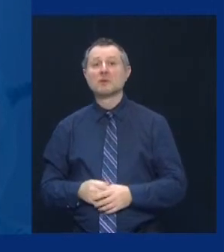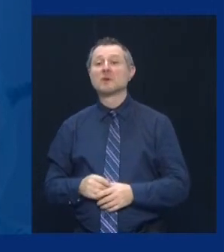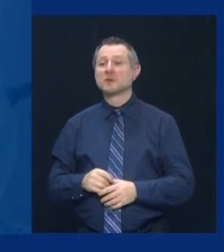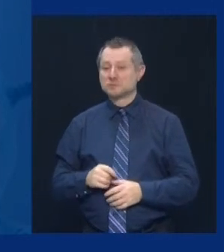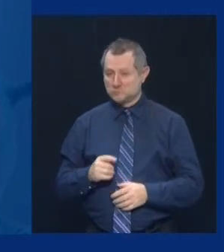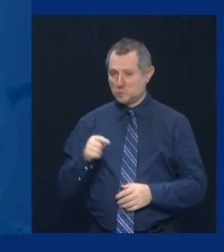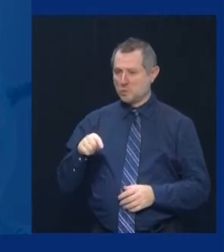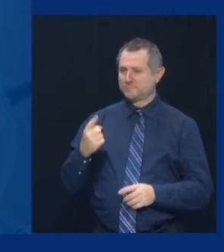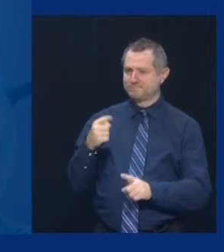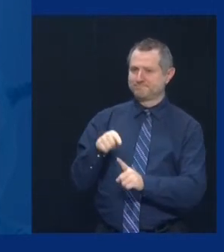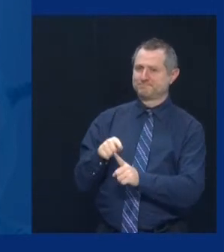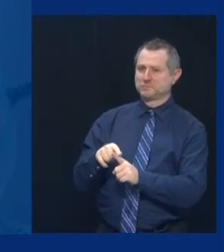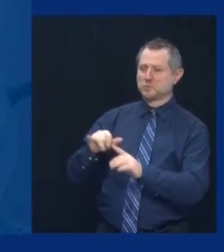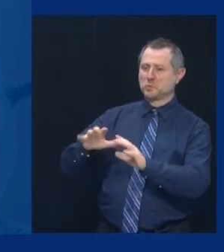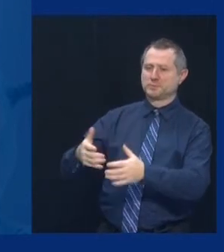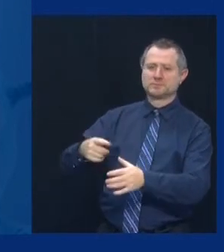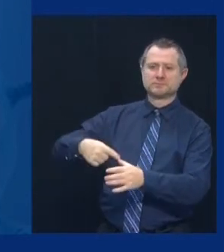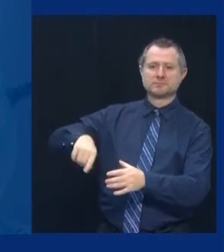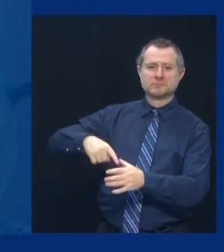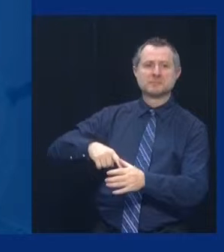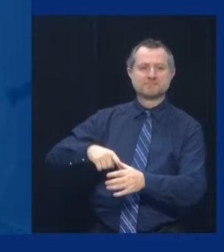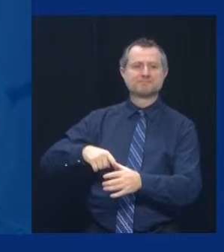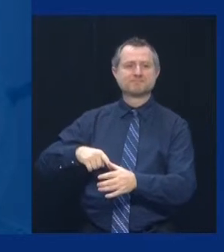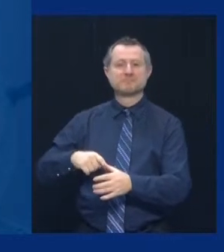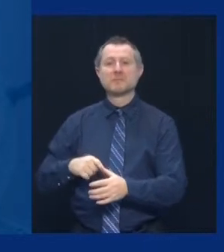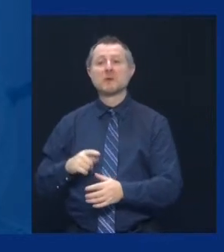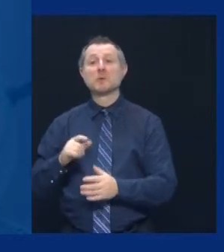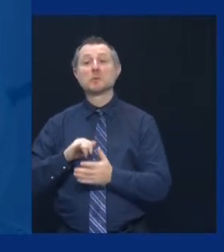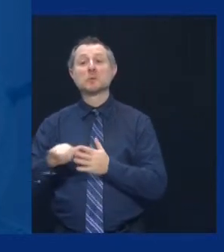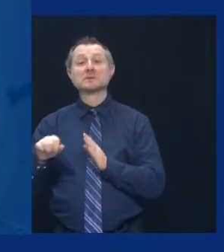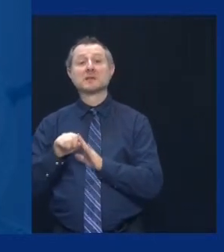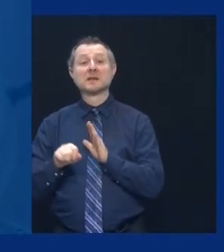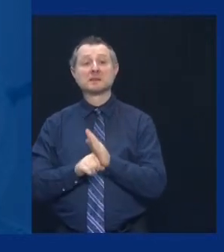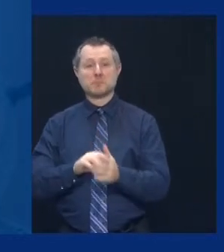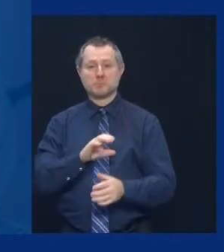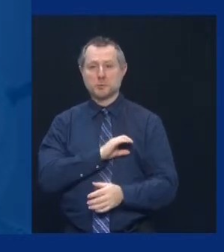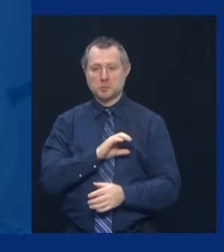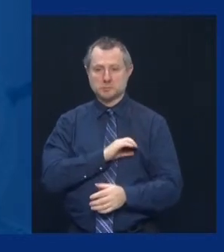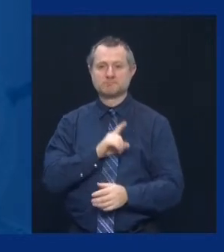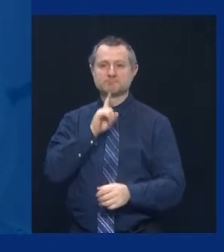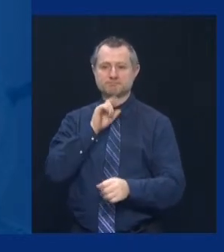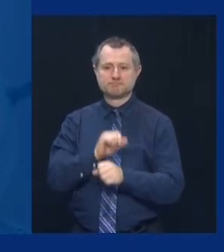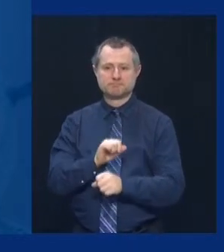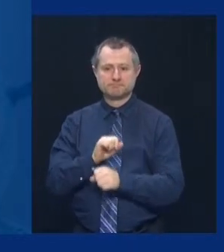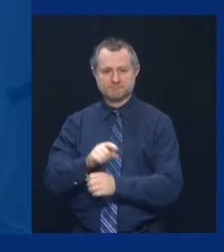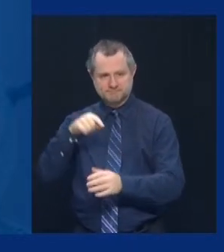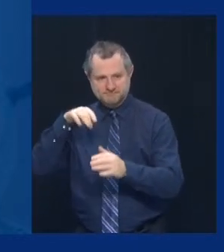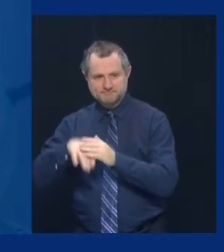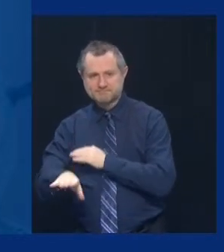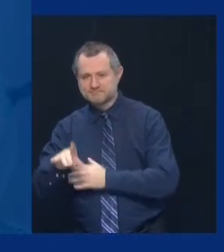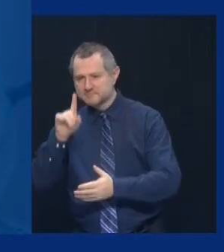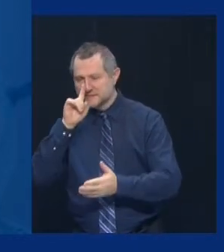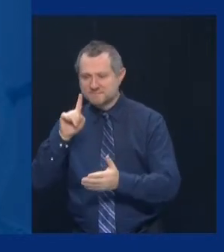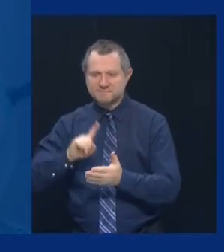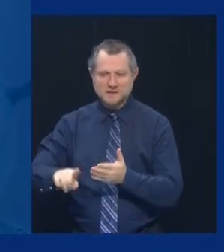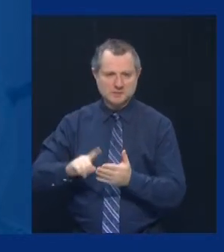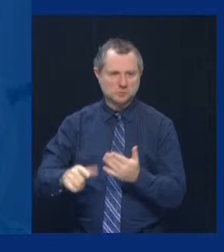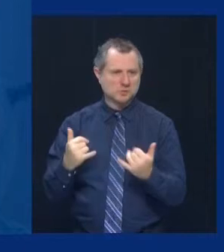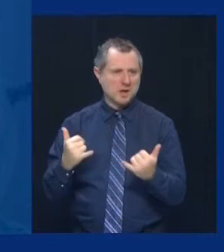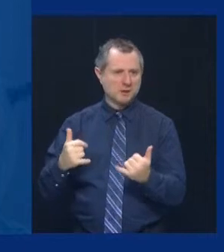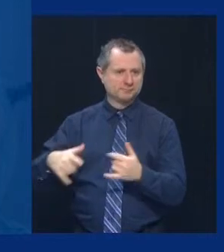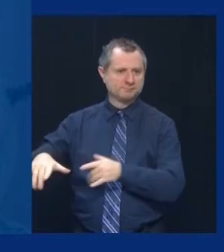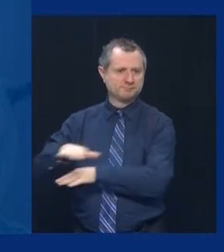that. The Department of State, the New York State Police has actually been pursuing an investigation. They're going